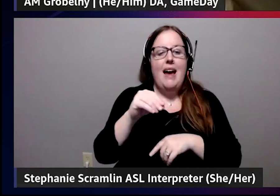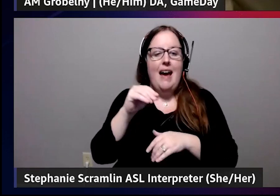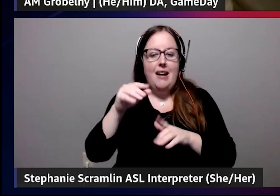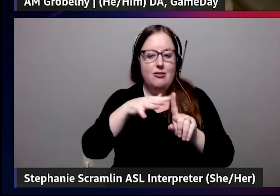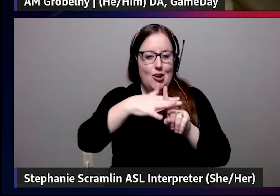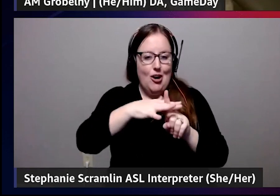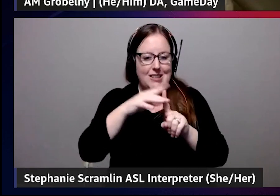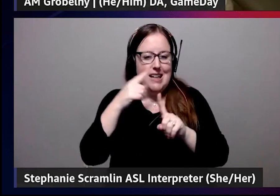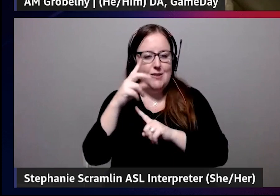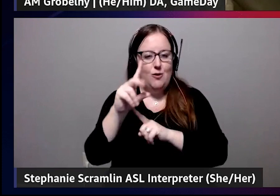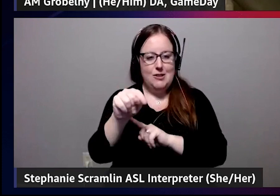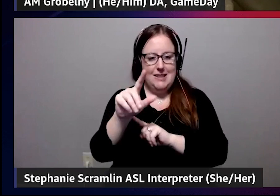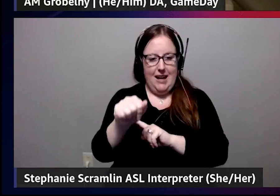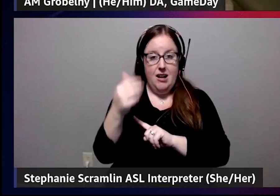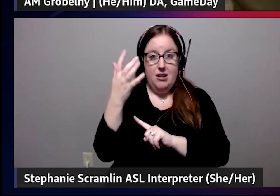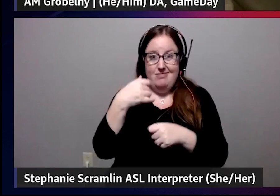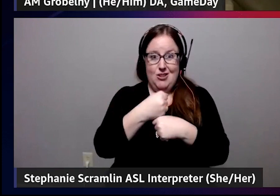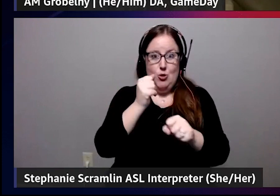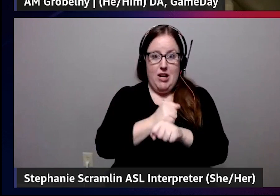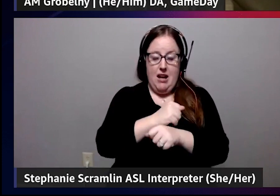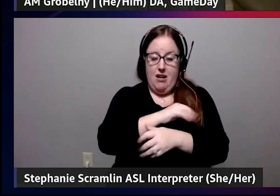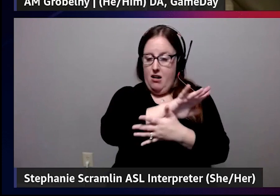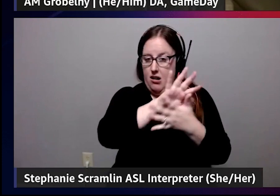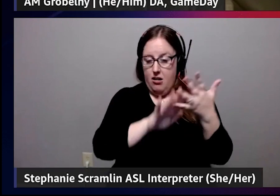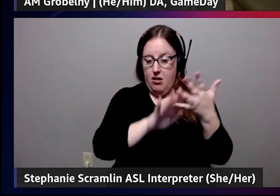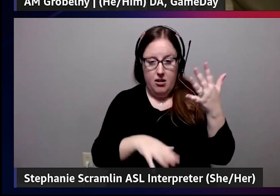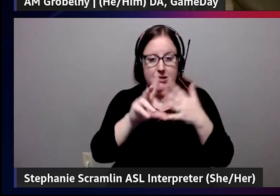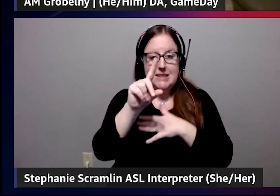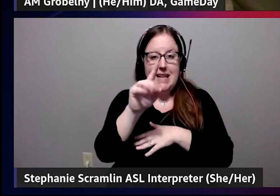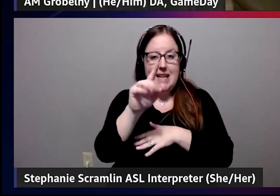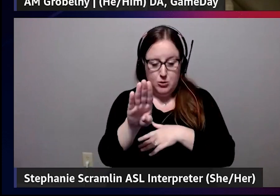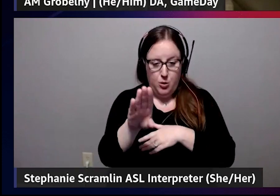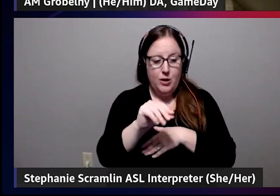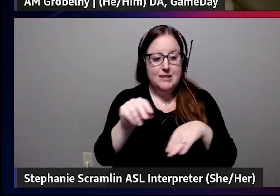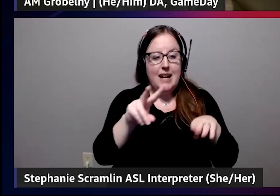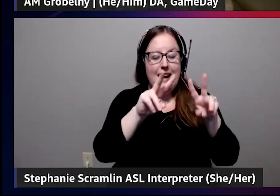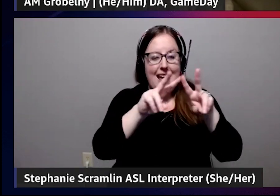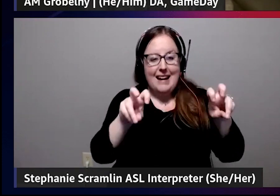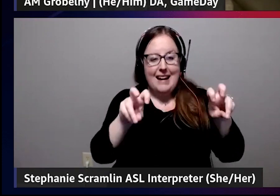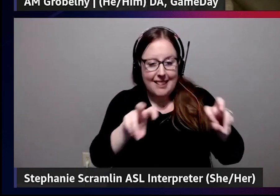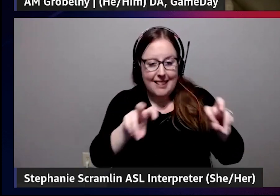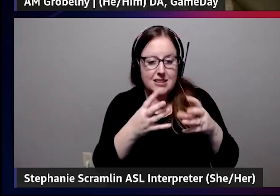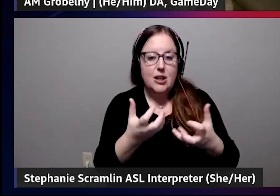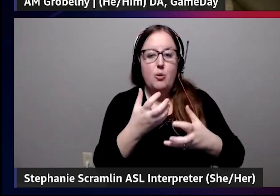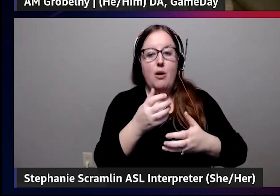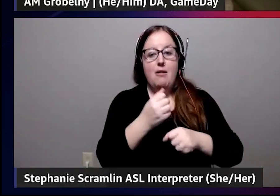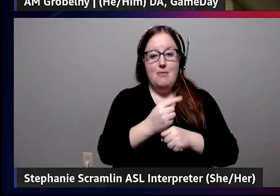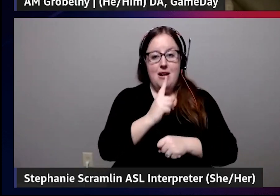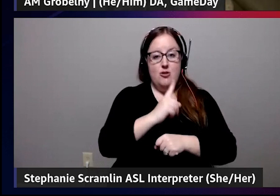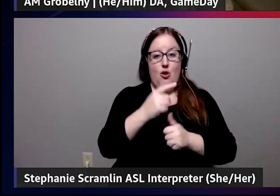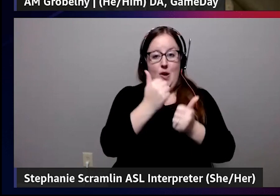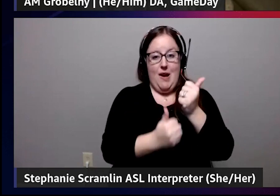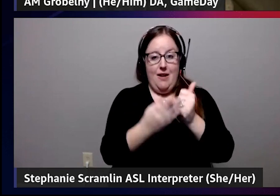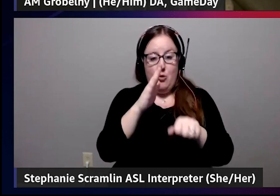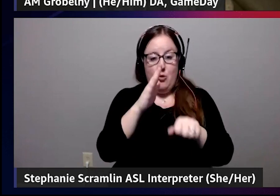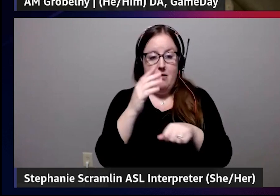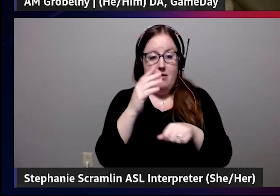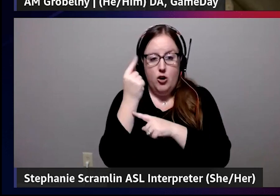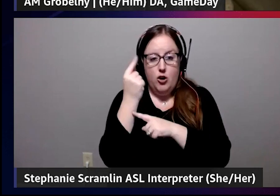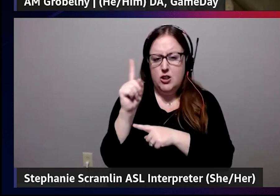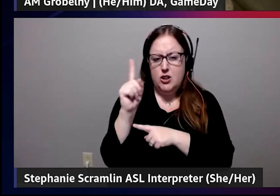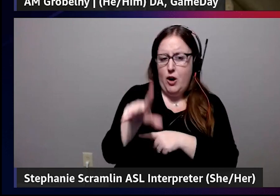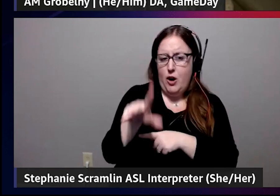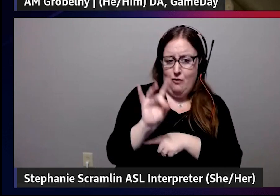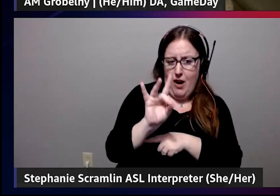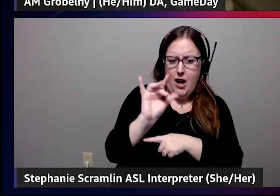data, because they created all these dashboards and analytics, and they want to make sure that everyone understands where to find it and what